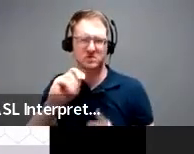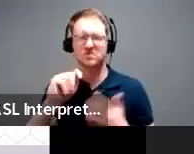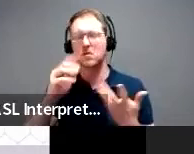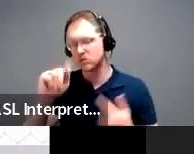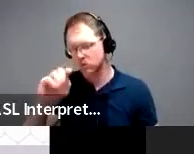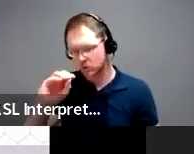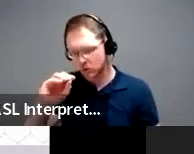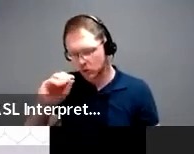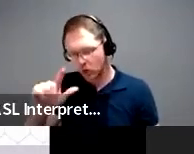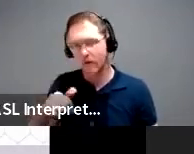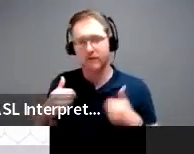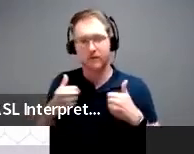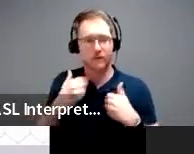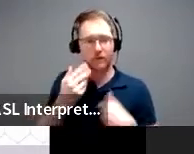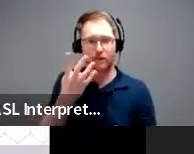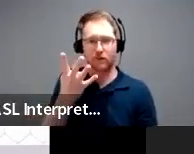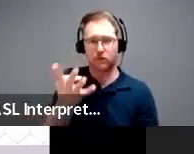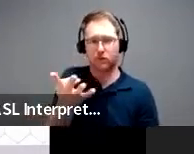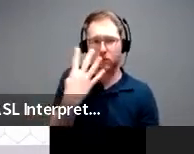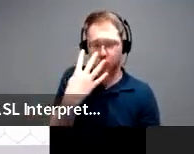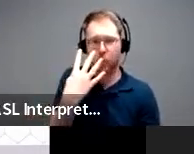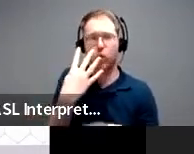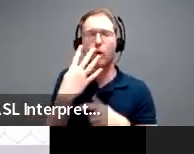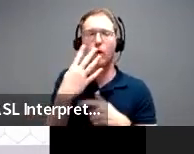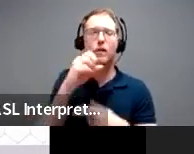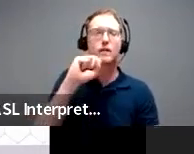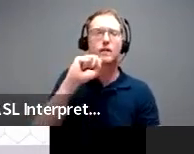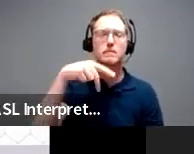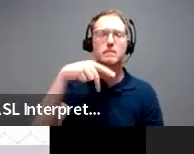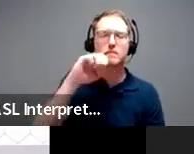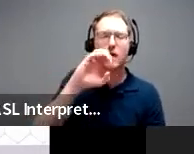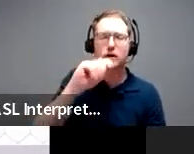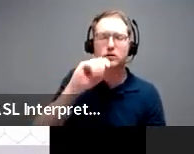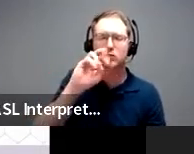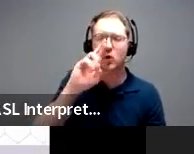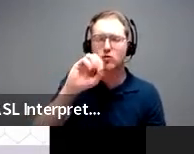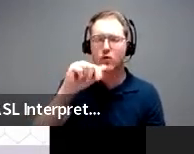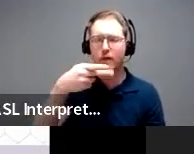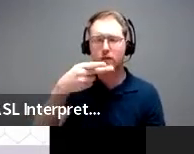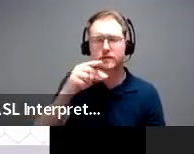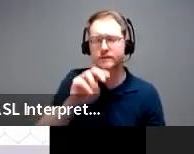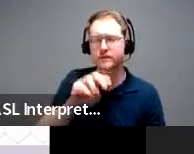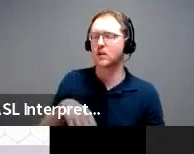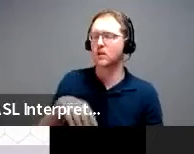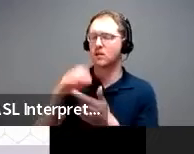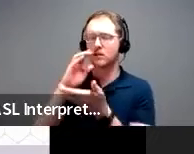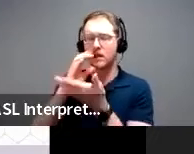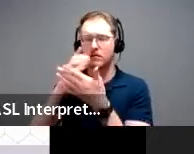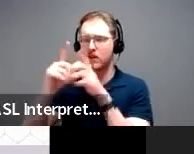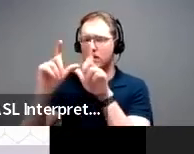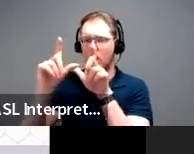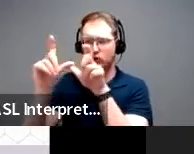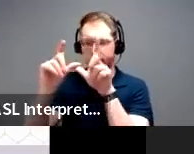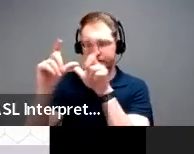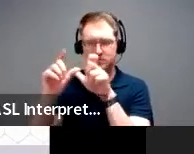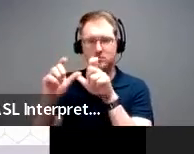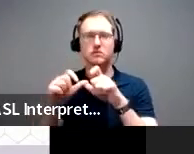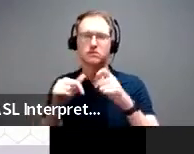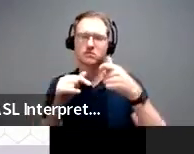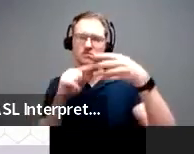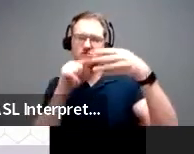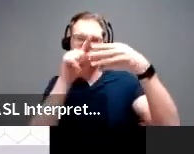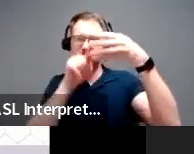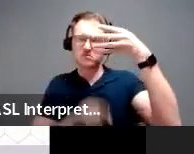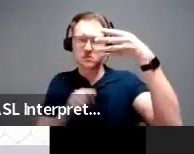spectrographs of the James Webb Space Telescope, and I'm showing all 4 of them relative to the wavelengths of light that they can